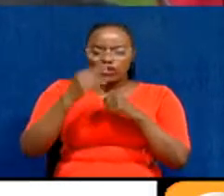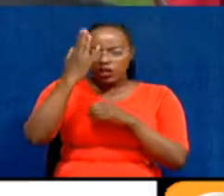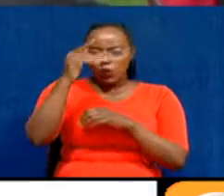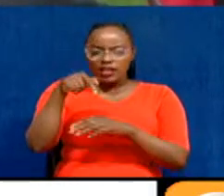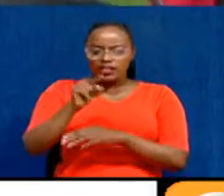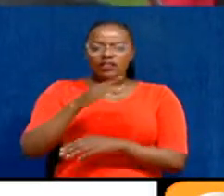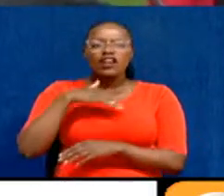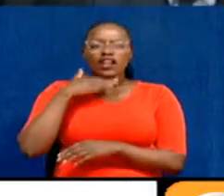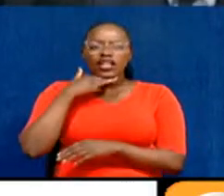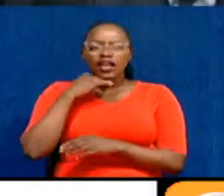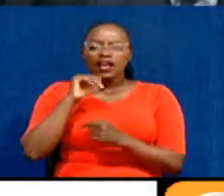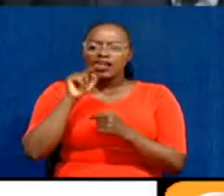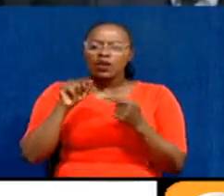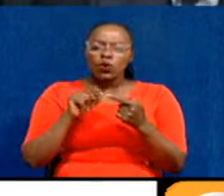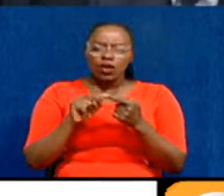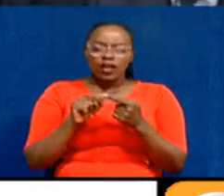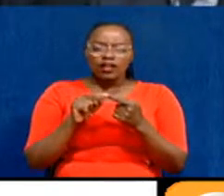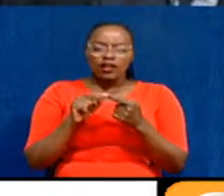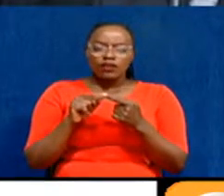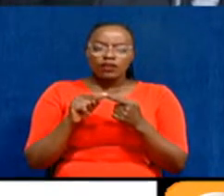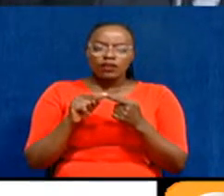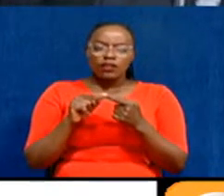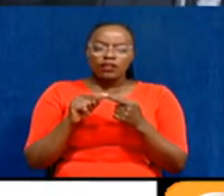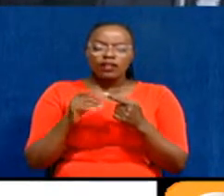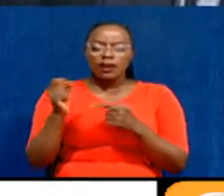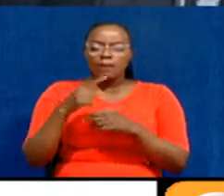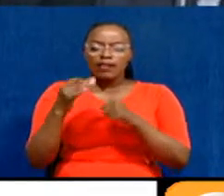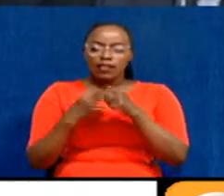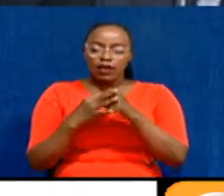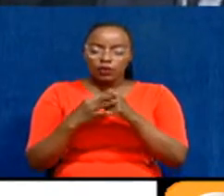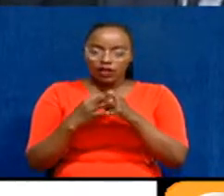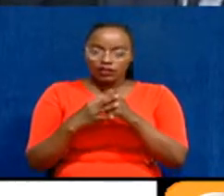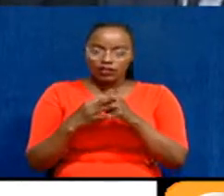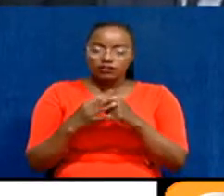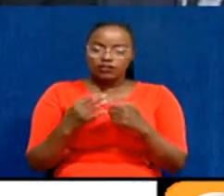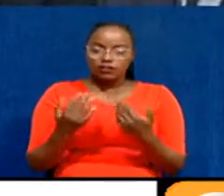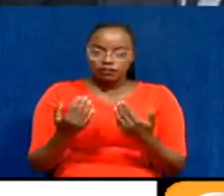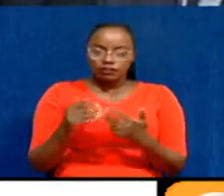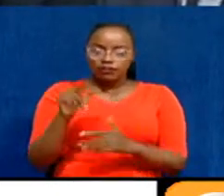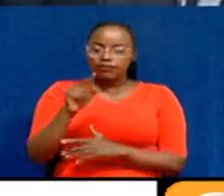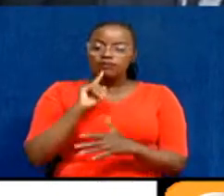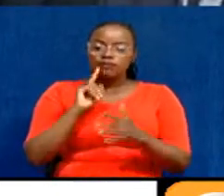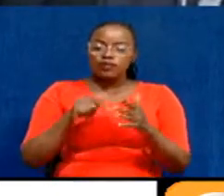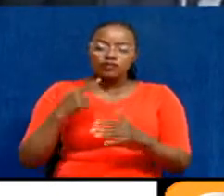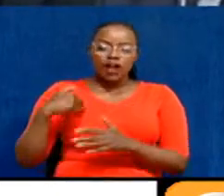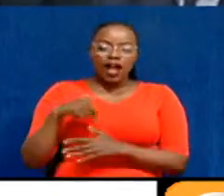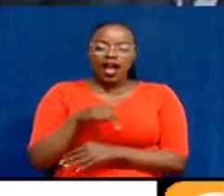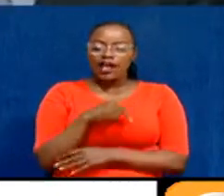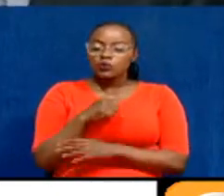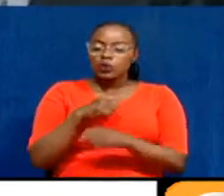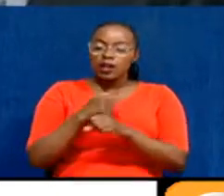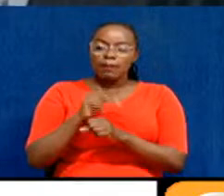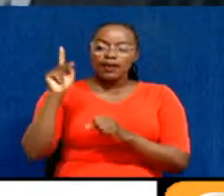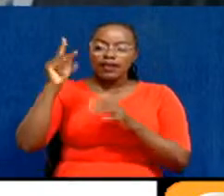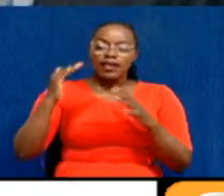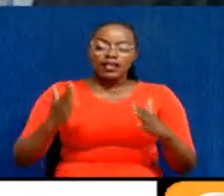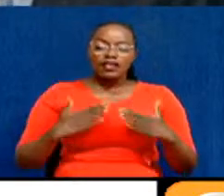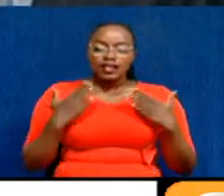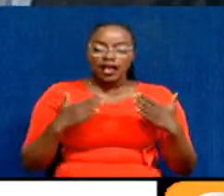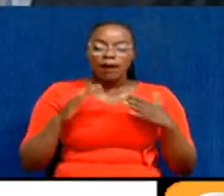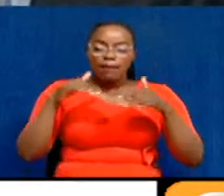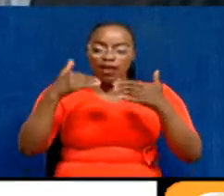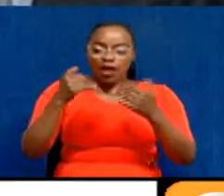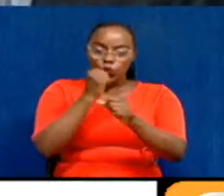Because he passed on unfortunately in August, and he said, "Would we excite Kenyans the same way we did